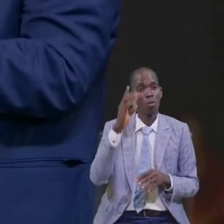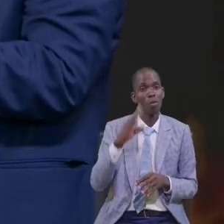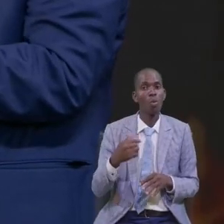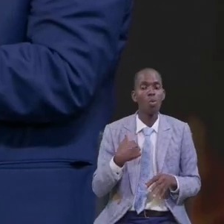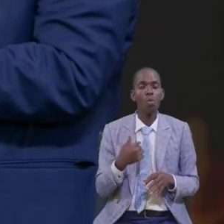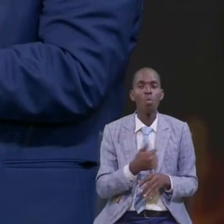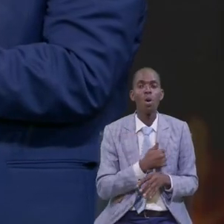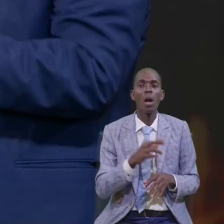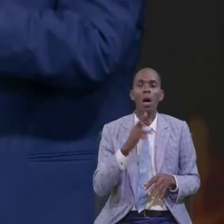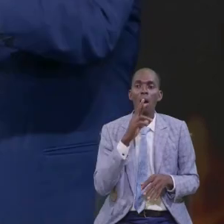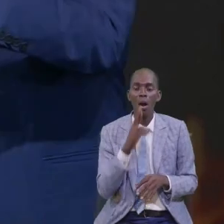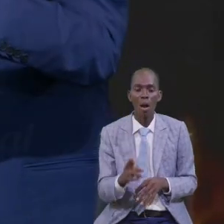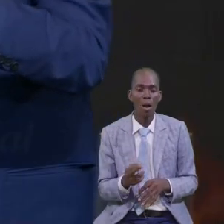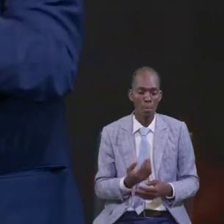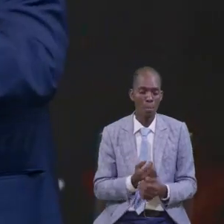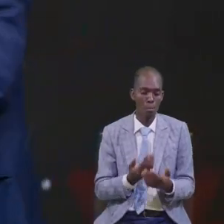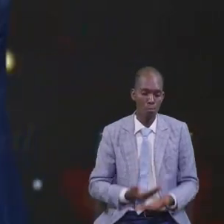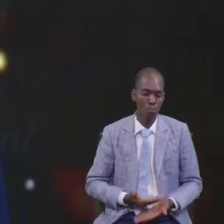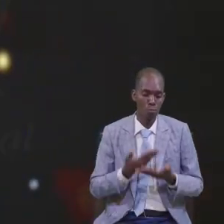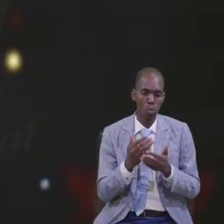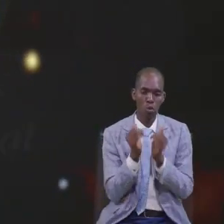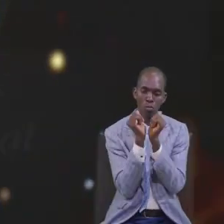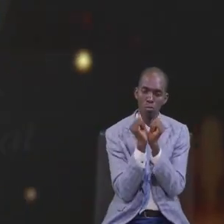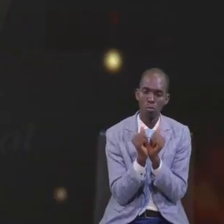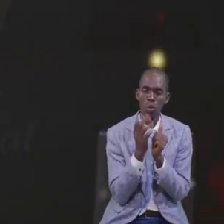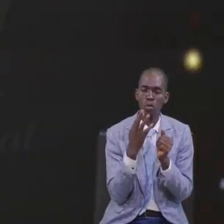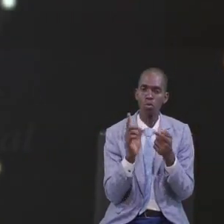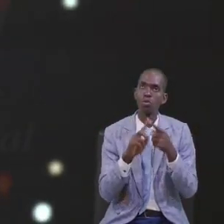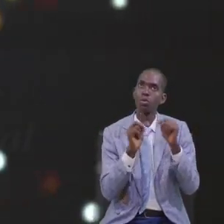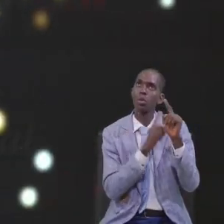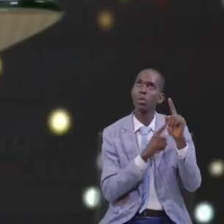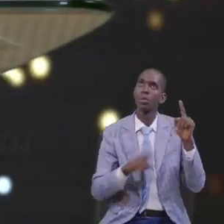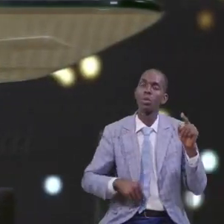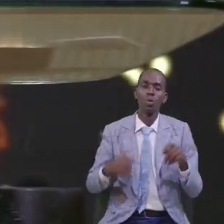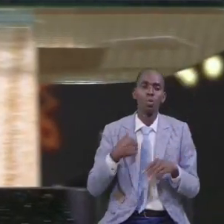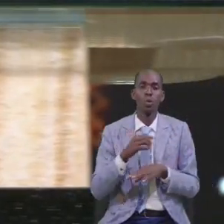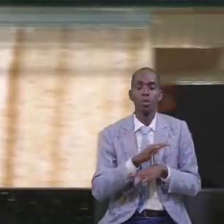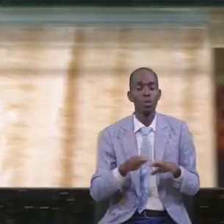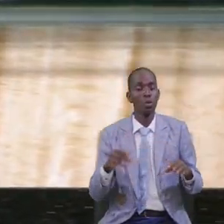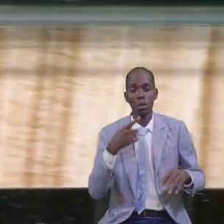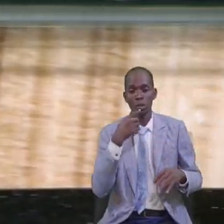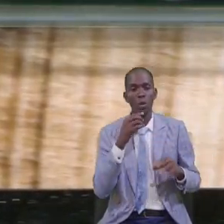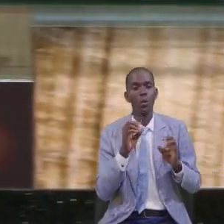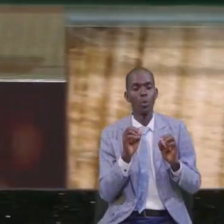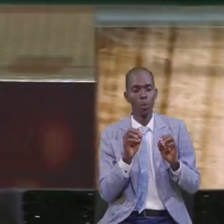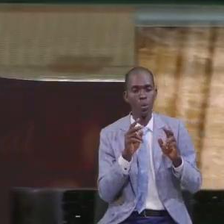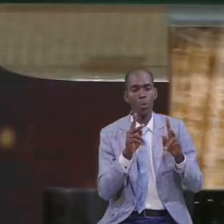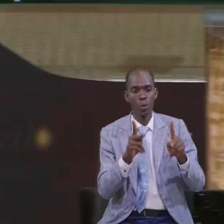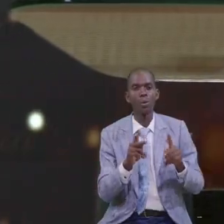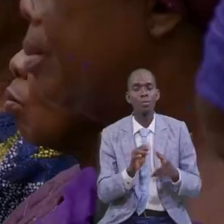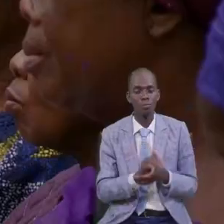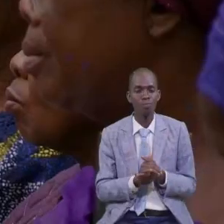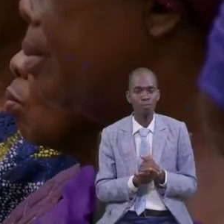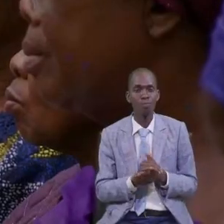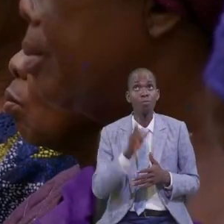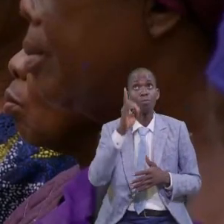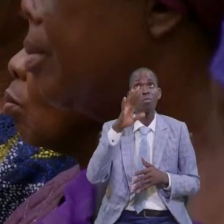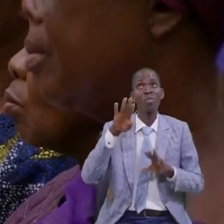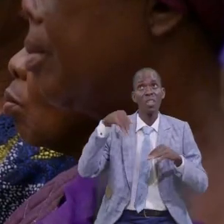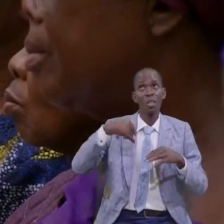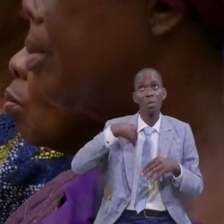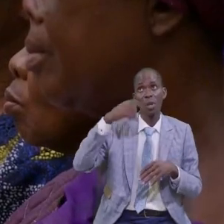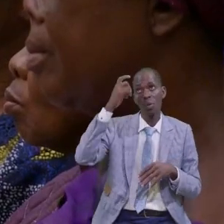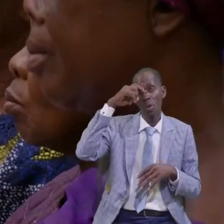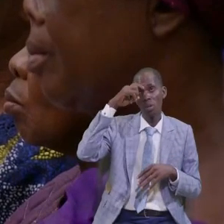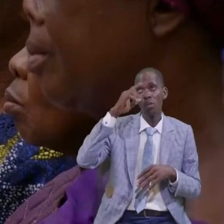we don't do that. And we don't, say, okay, I'll find a way. God, give me wisdom.